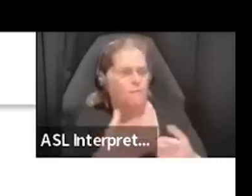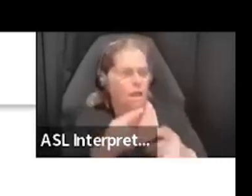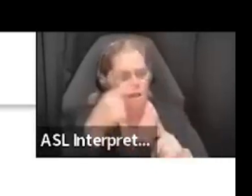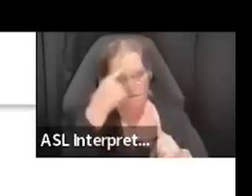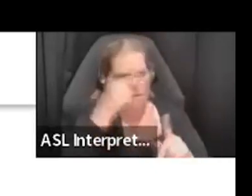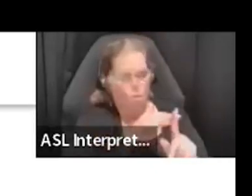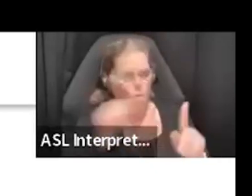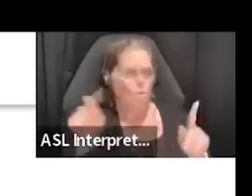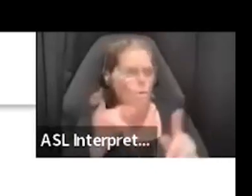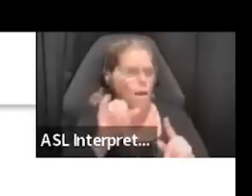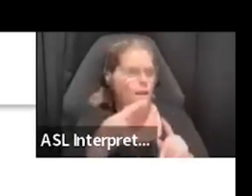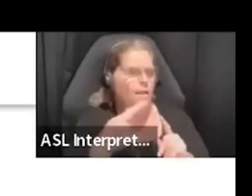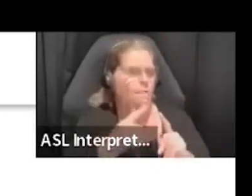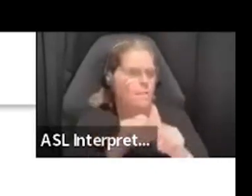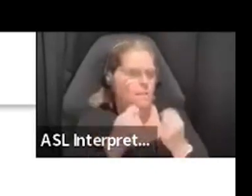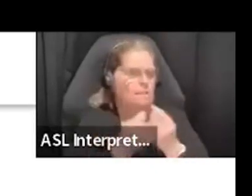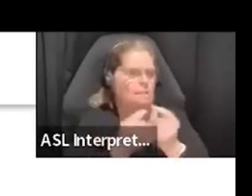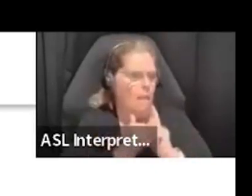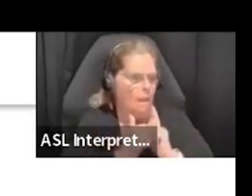skills and knowledge they need?